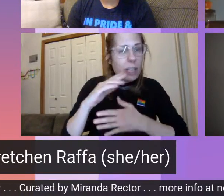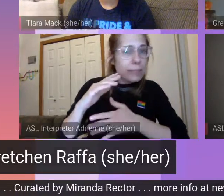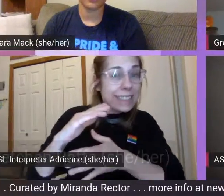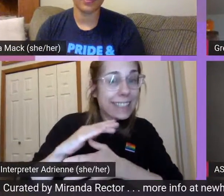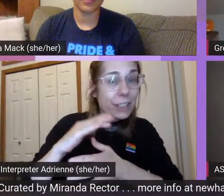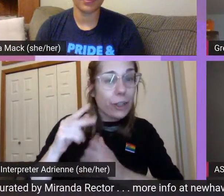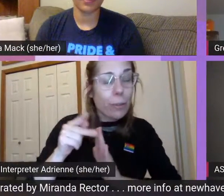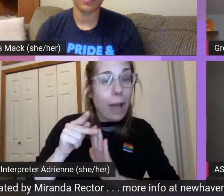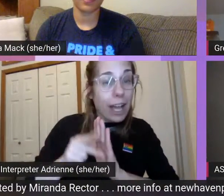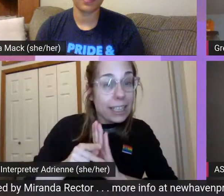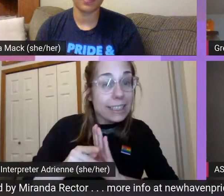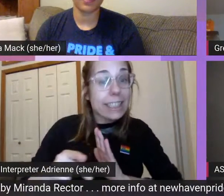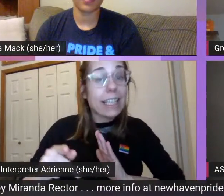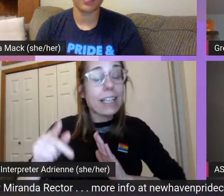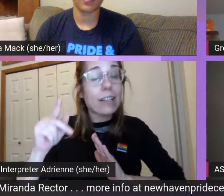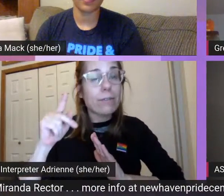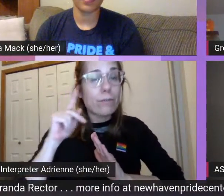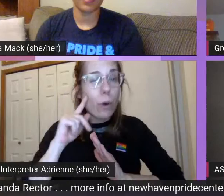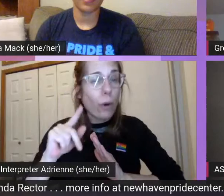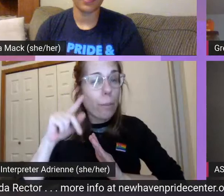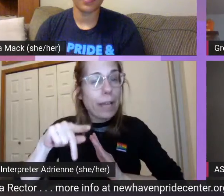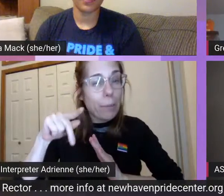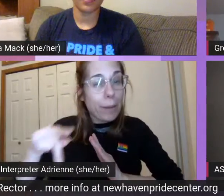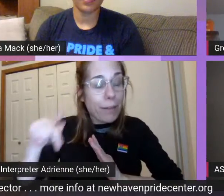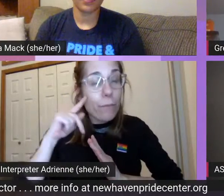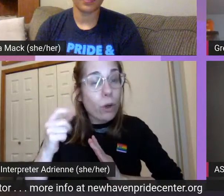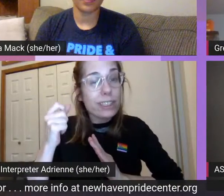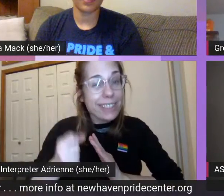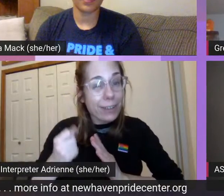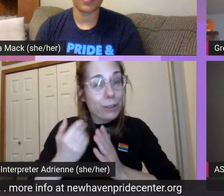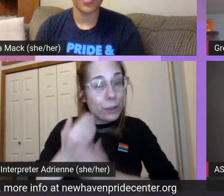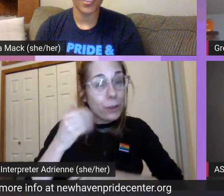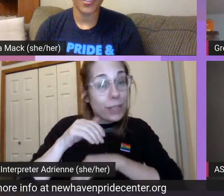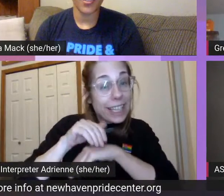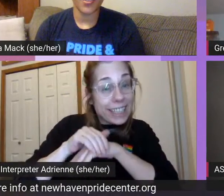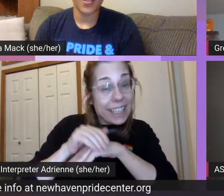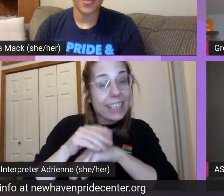Organizing with Planned Parenthood of Southern New England and Planned Parenthood Votes Connecticut.